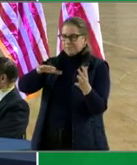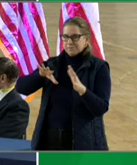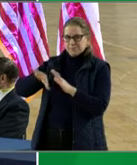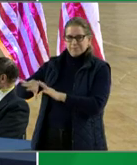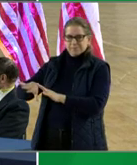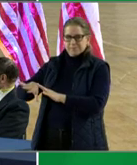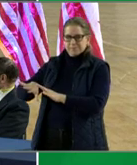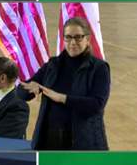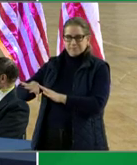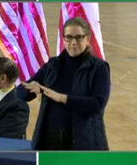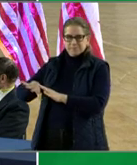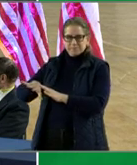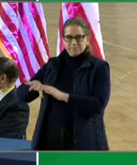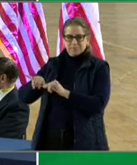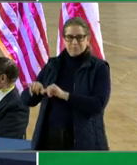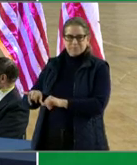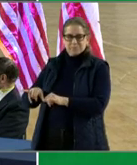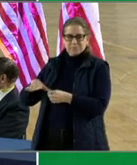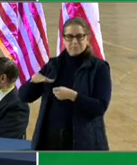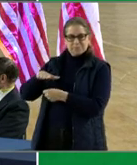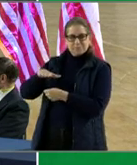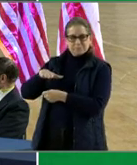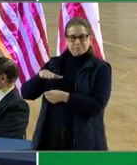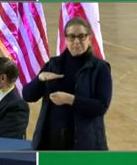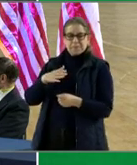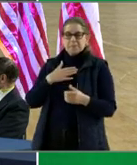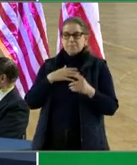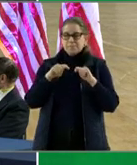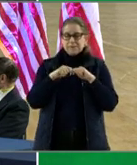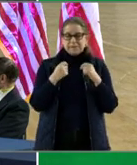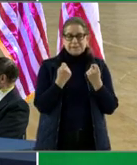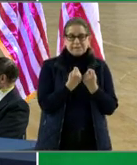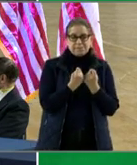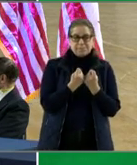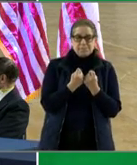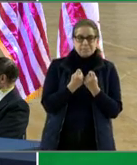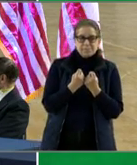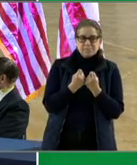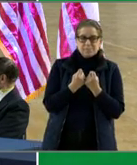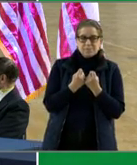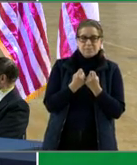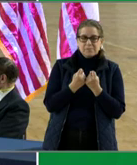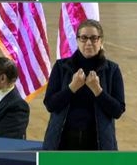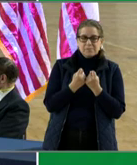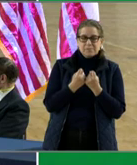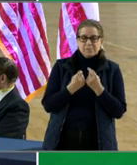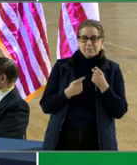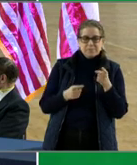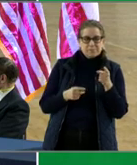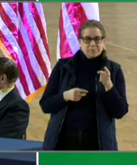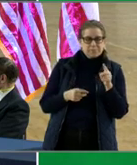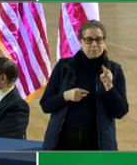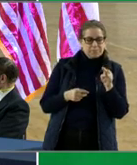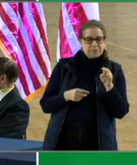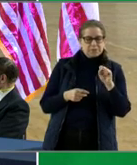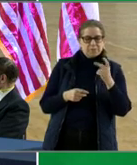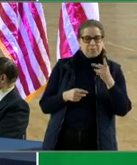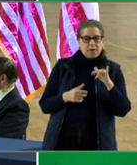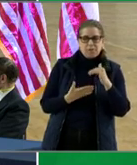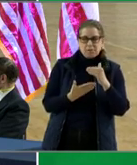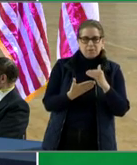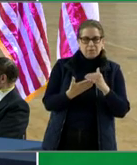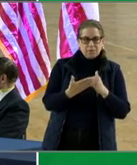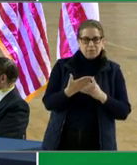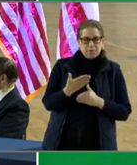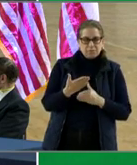also informed us of part of our supply. You may have seen in this slide on the supply distribution showed that masks